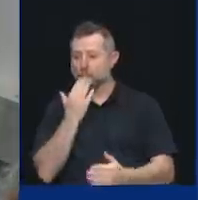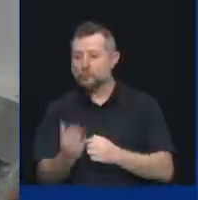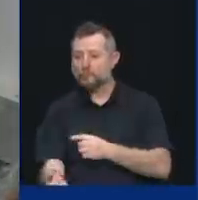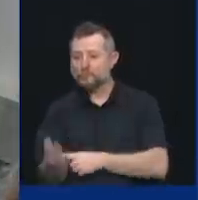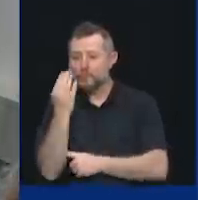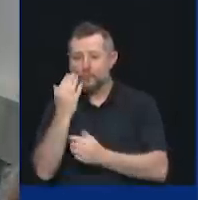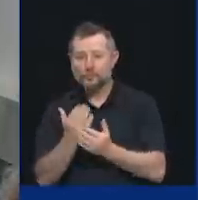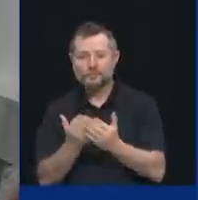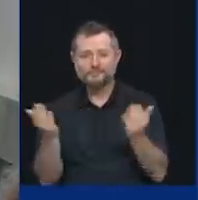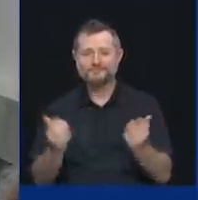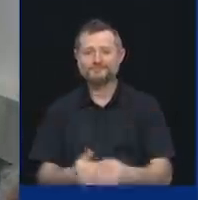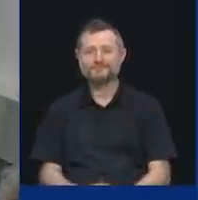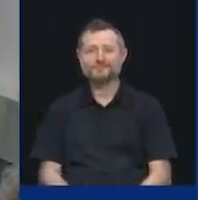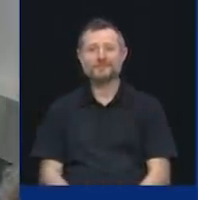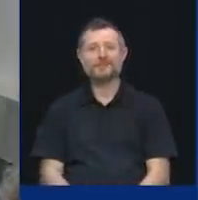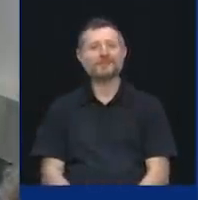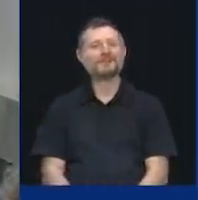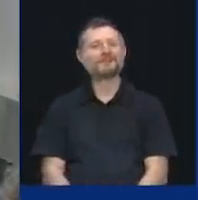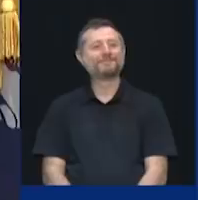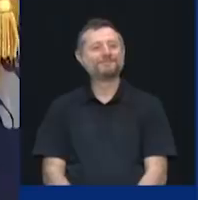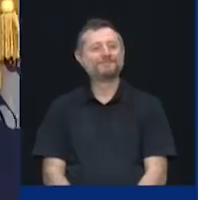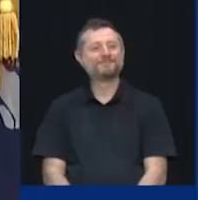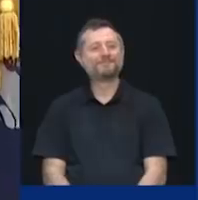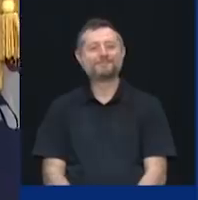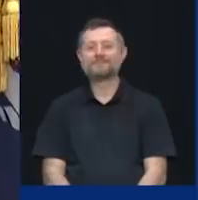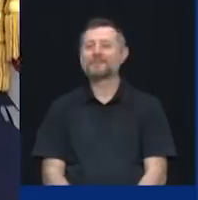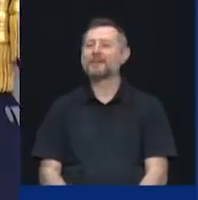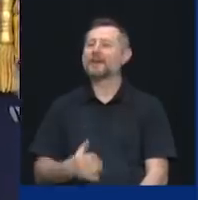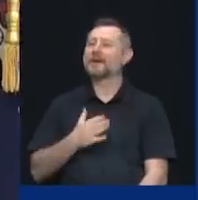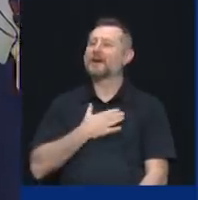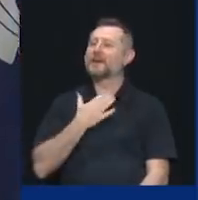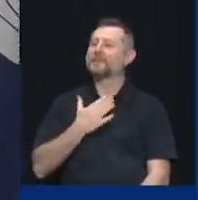Good morning. Happy Monday.